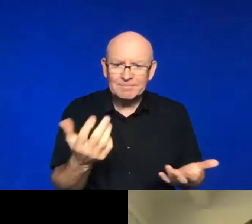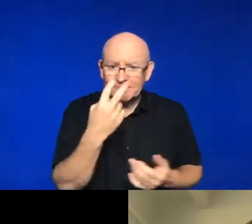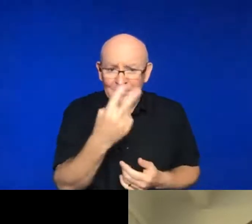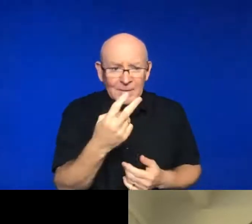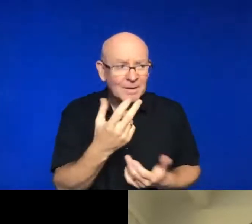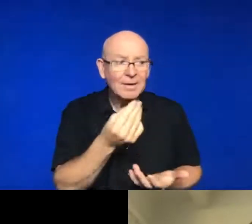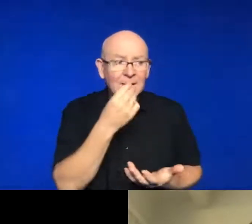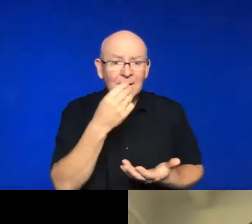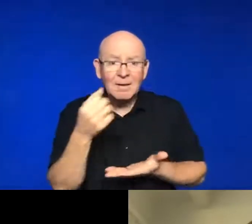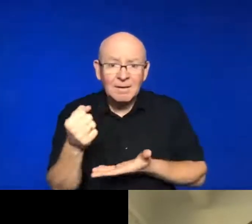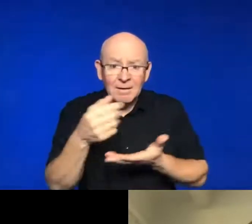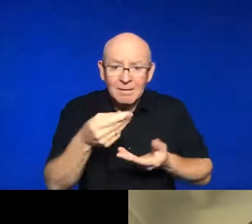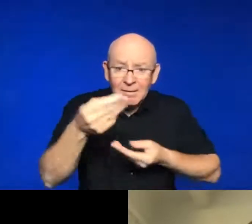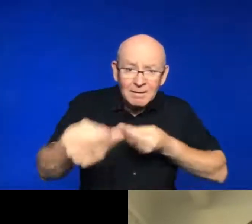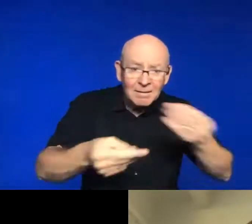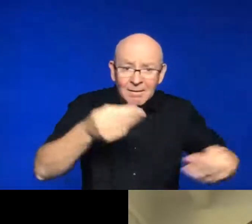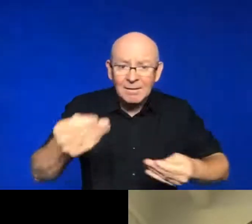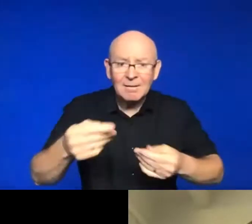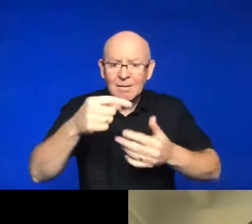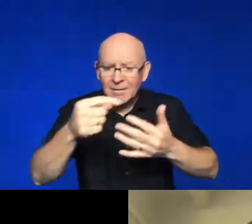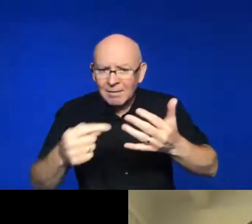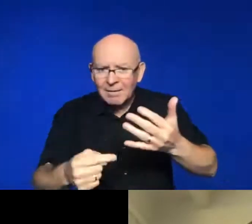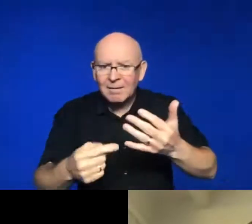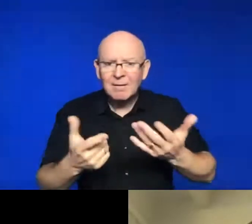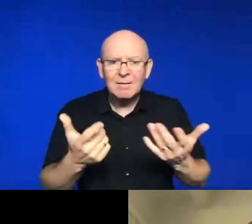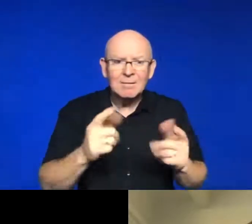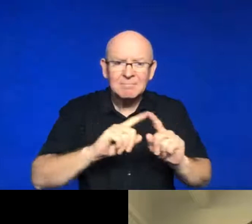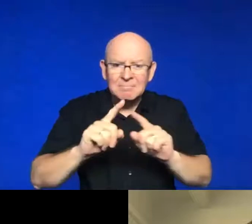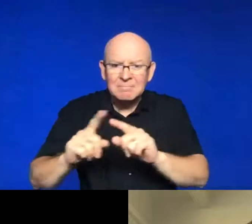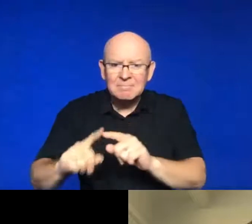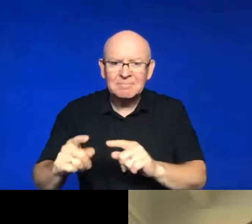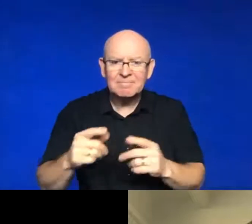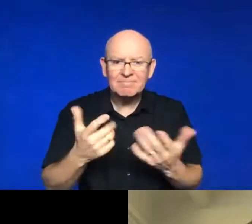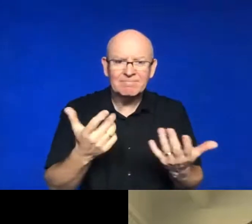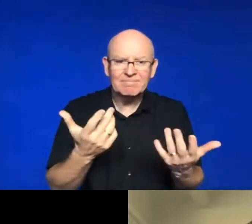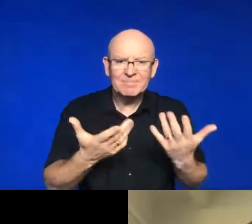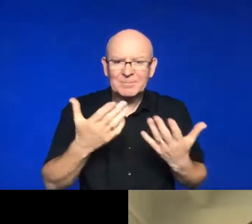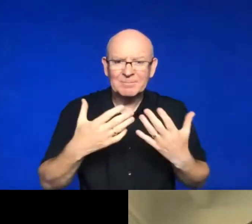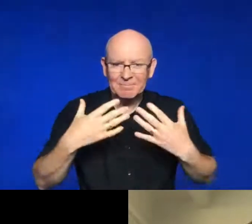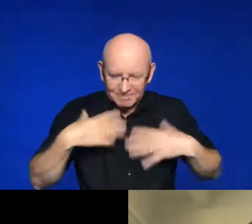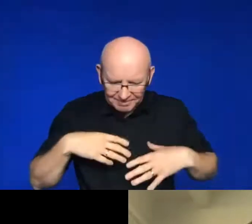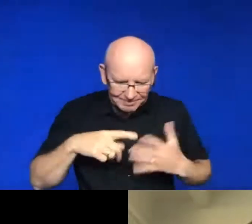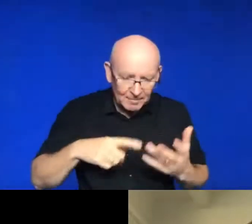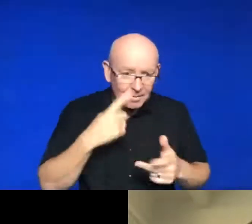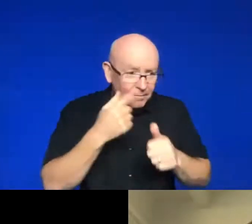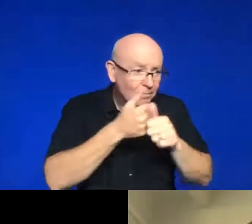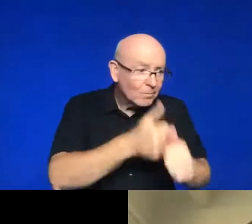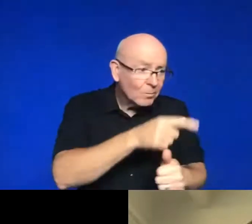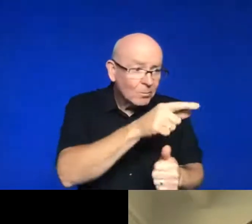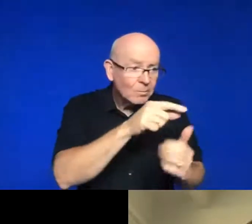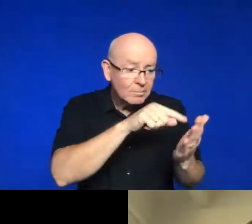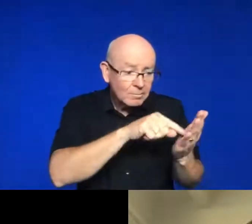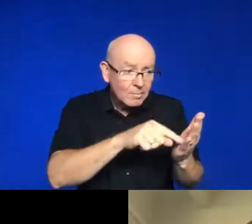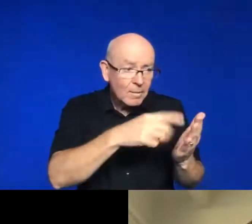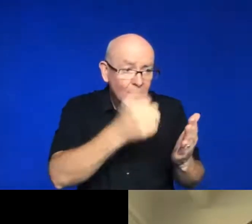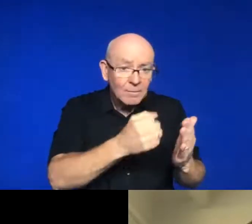has been done. Few countries have also developed specific helpline for persons with disabilities